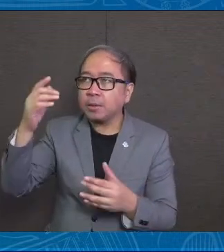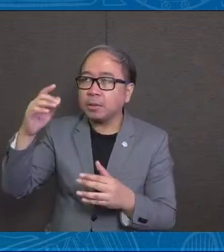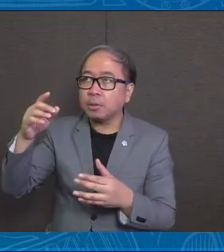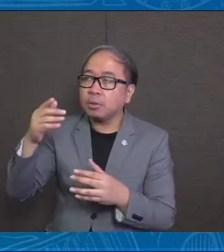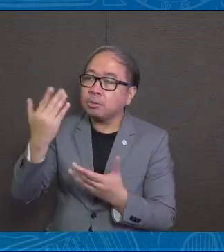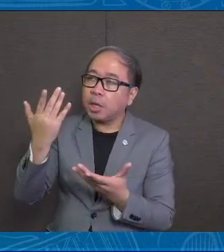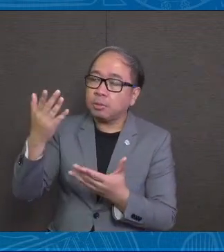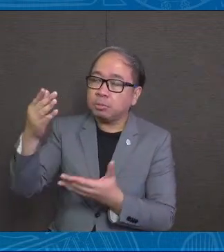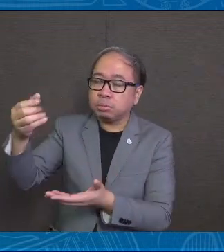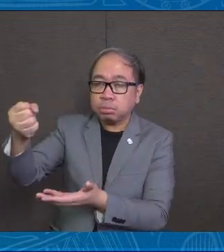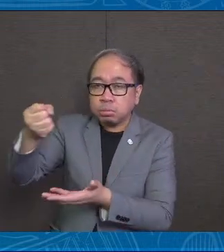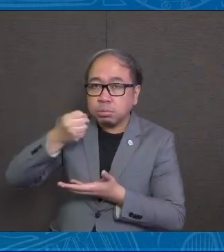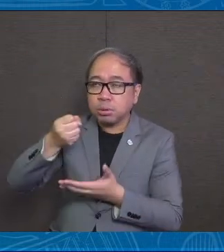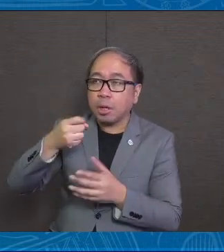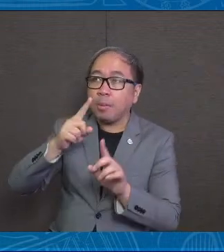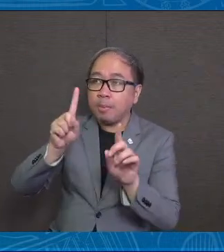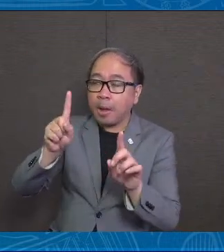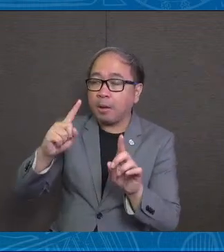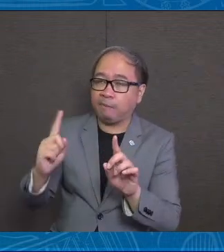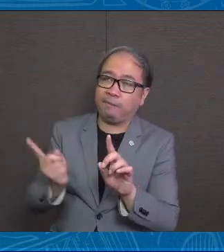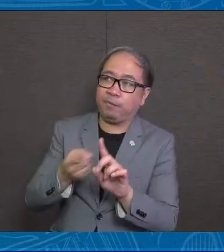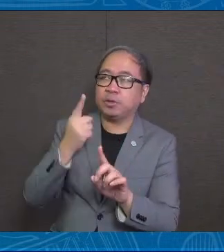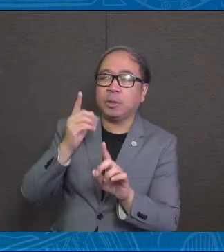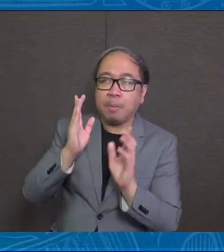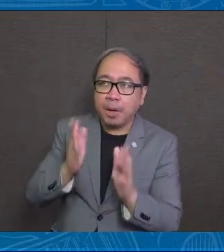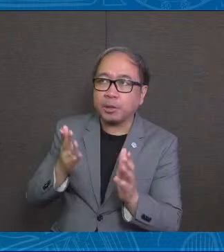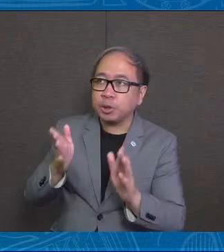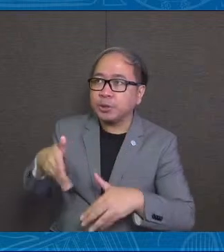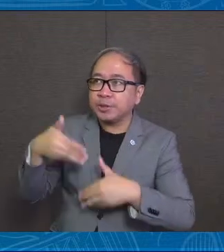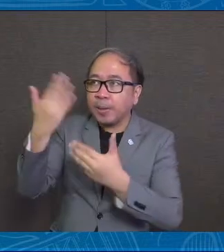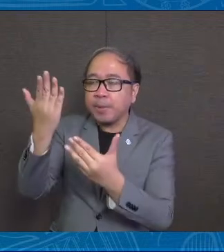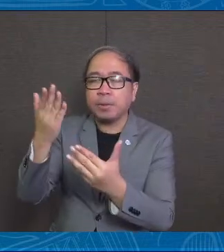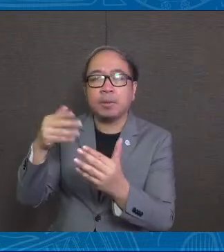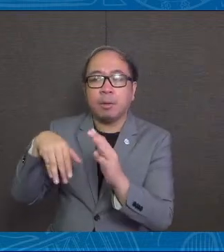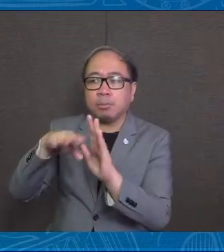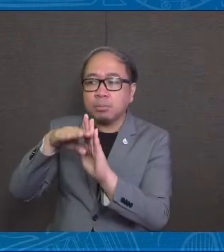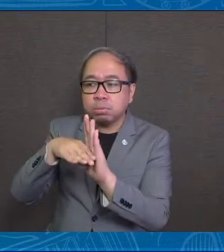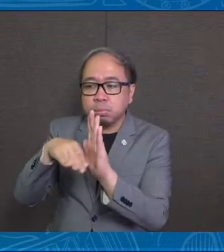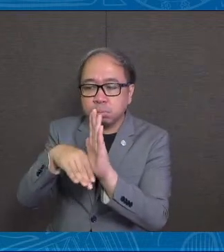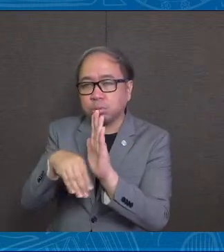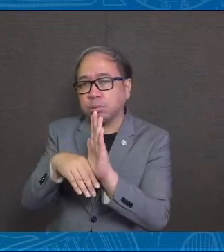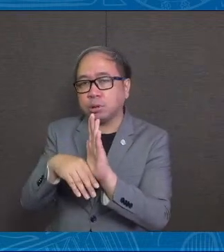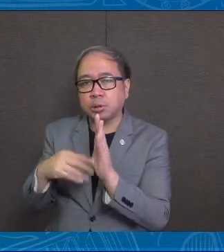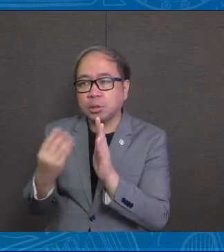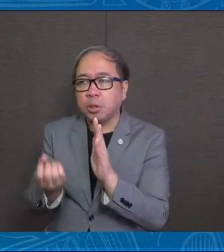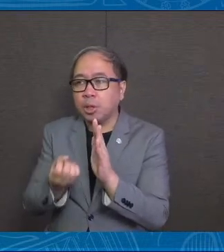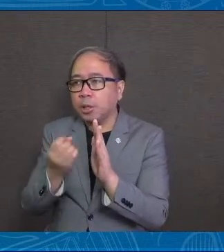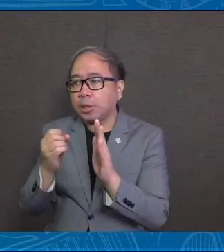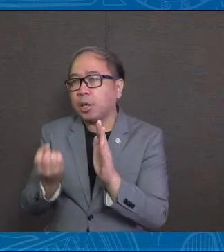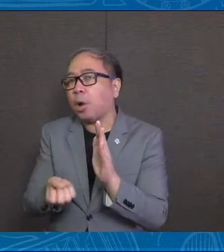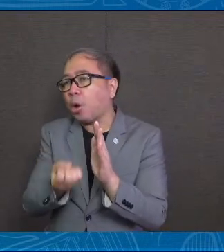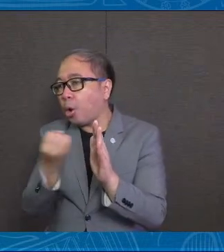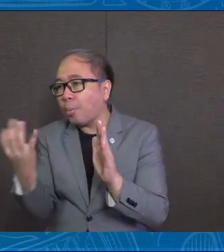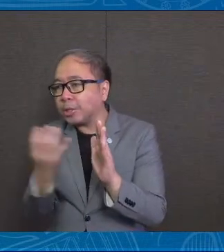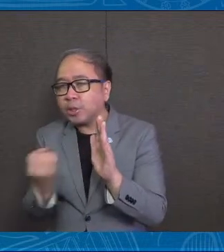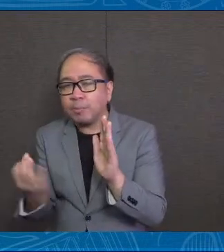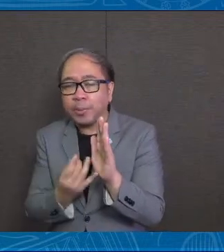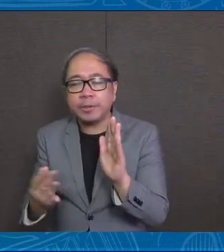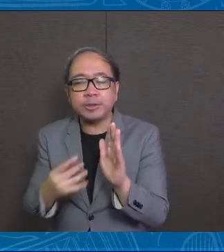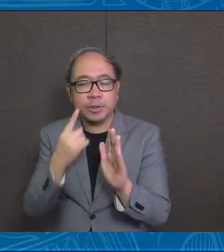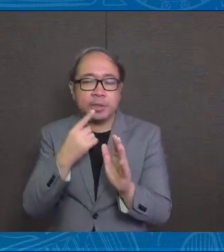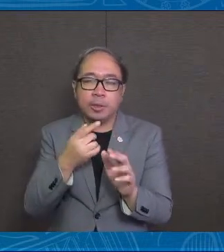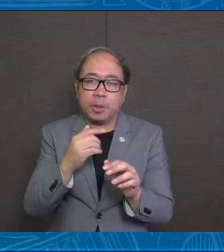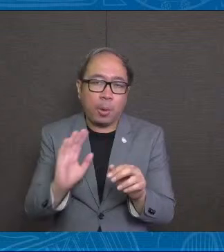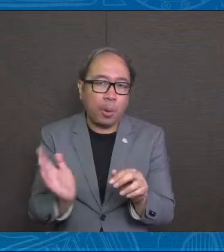that you would be filling. So we have these main components being inbuilt in our design template. So every